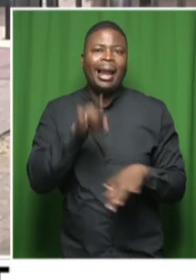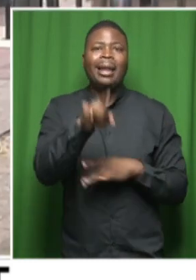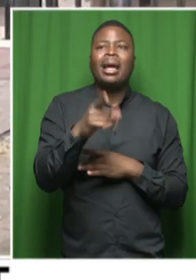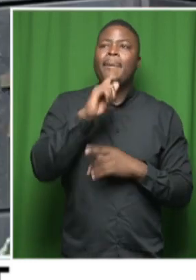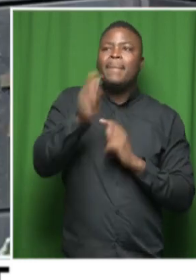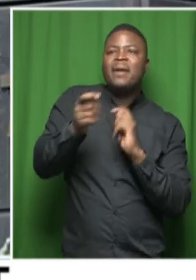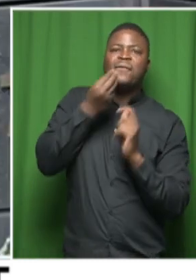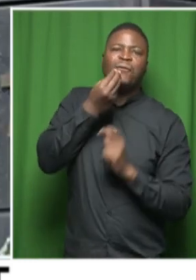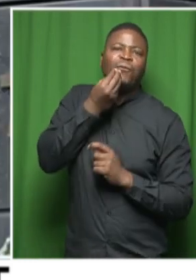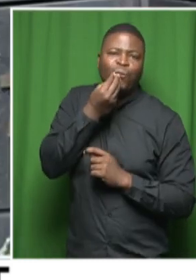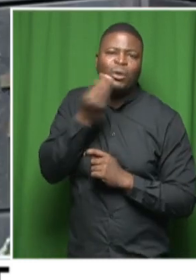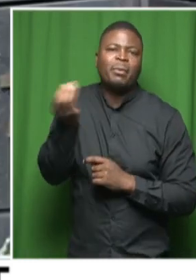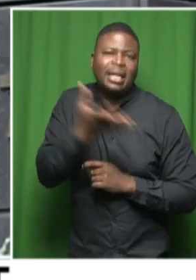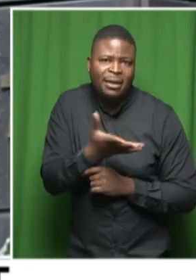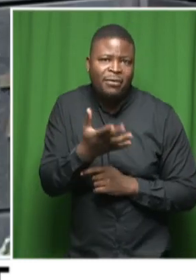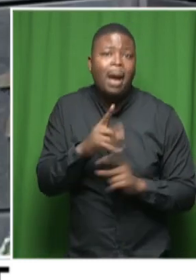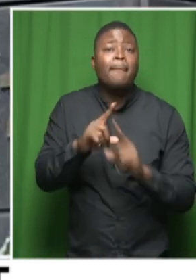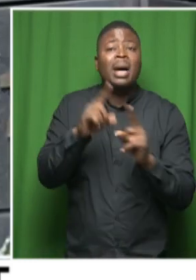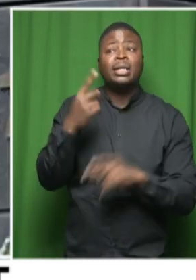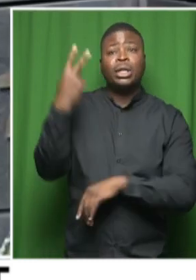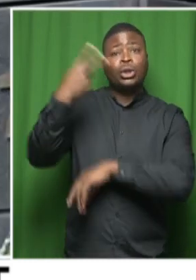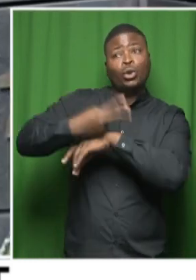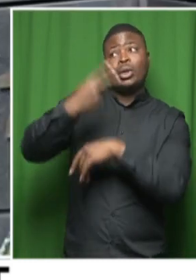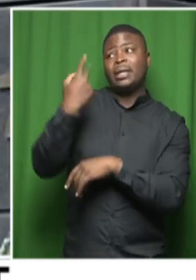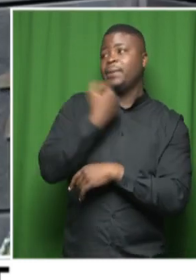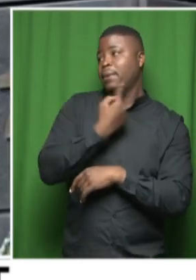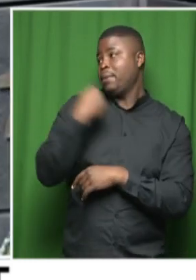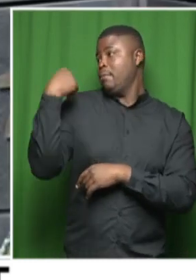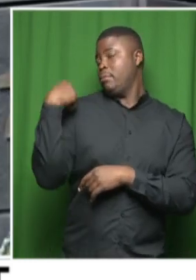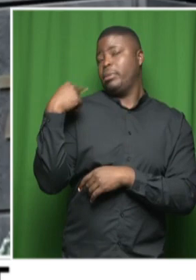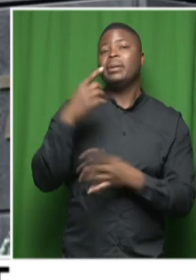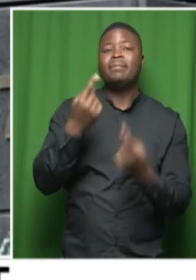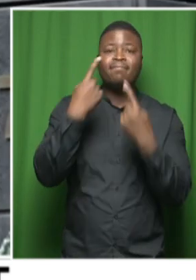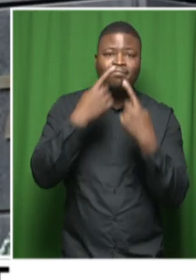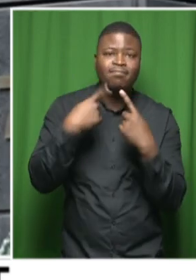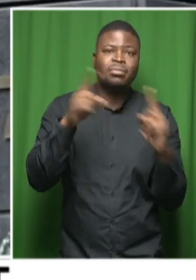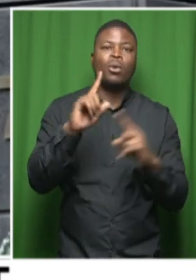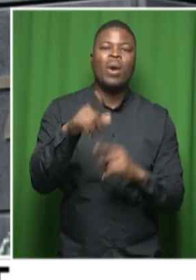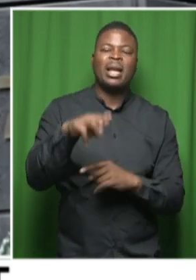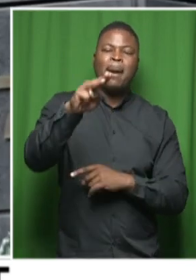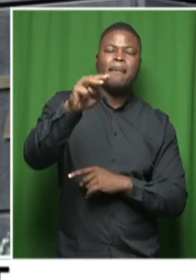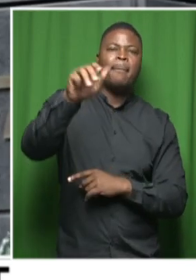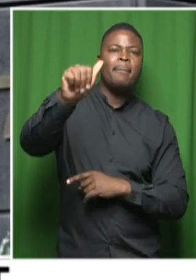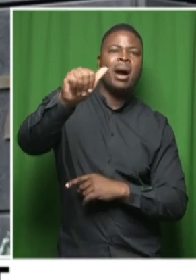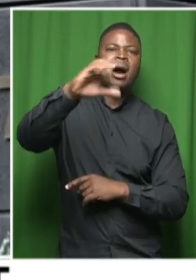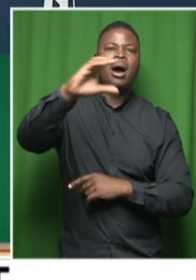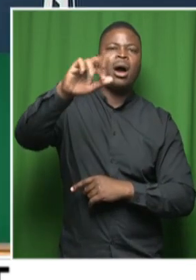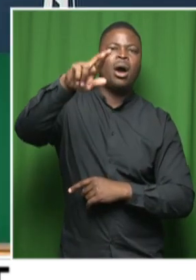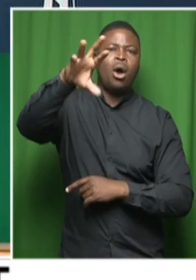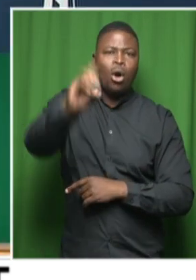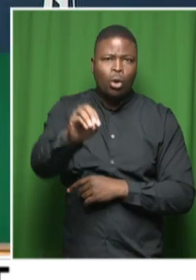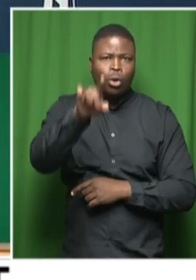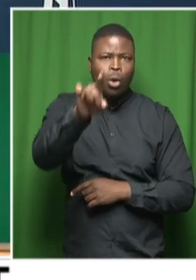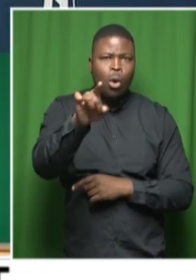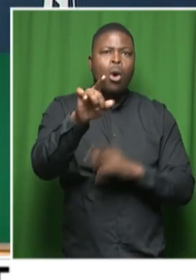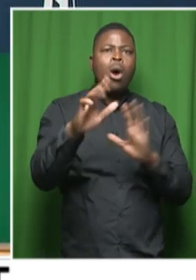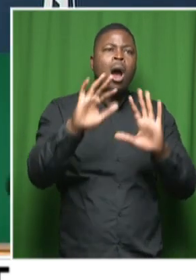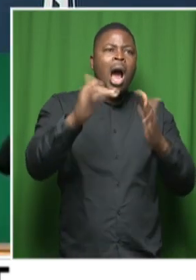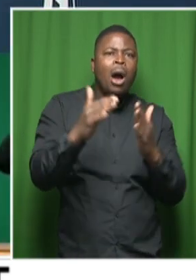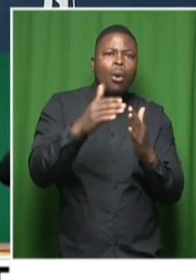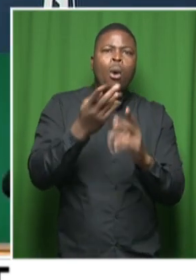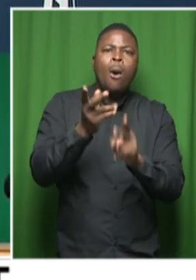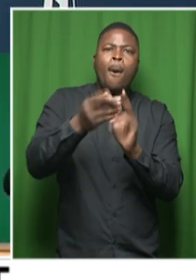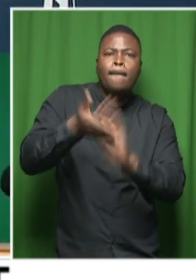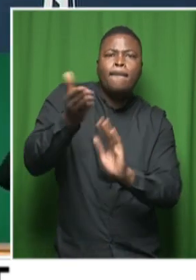been reflecting on this in the last few days, as there's a poor macroeconomic coordination in South Africa, and that's why you have this issue.